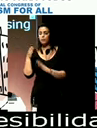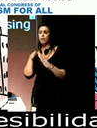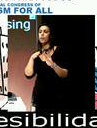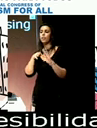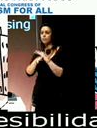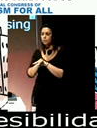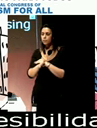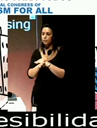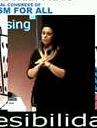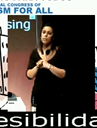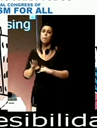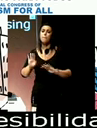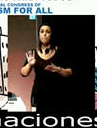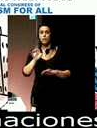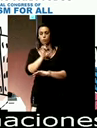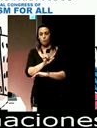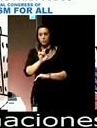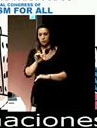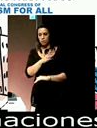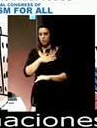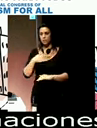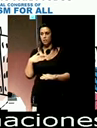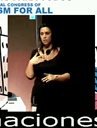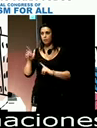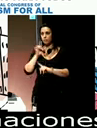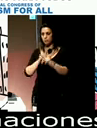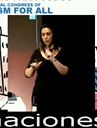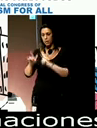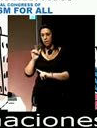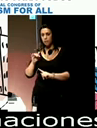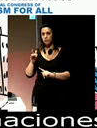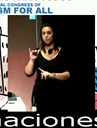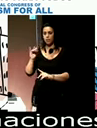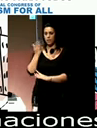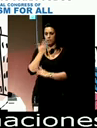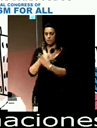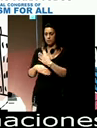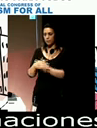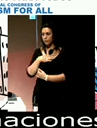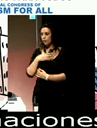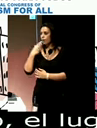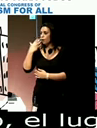We wanted the site to be accessible, but we also wanted disabled, for example,